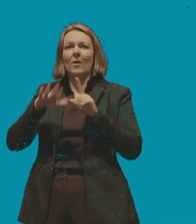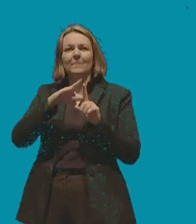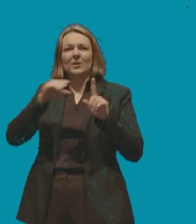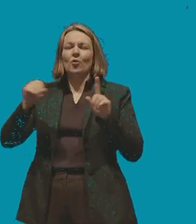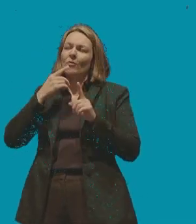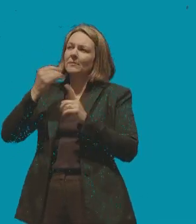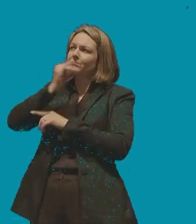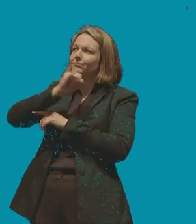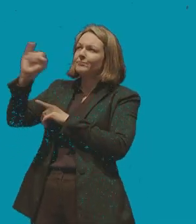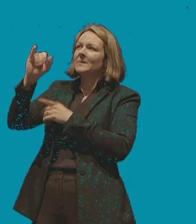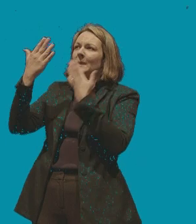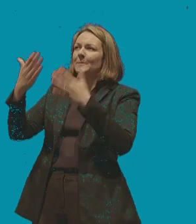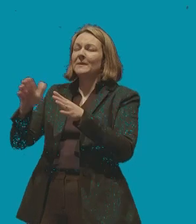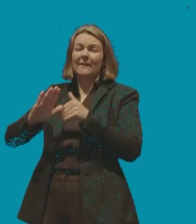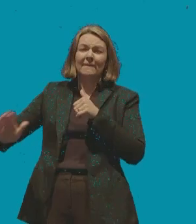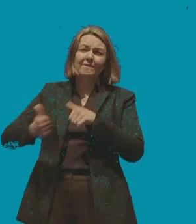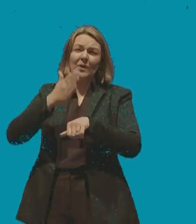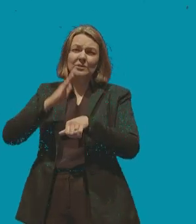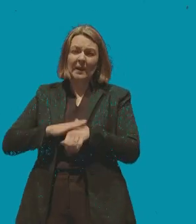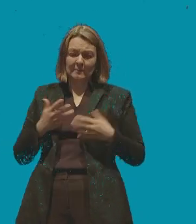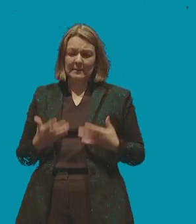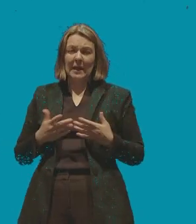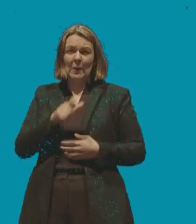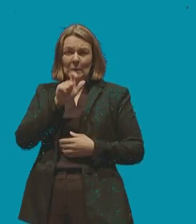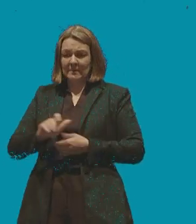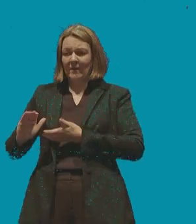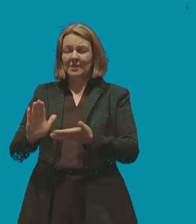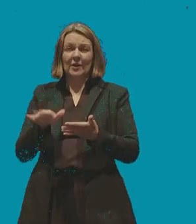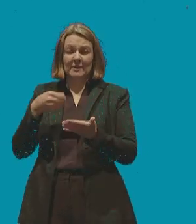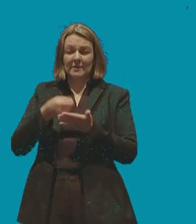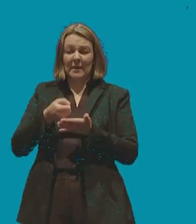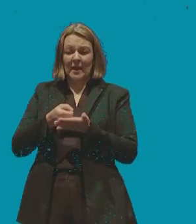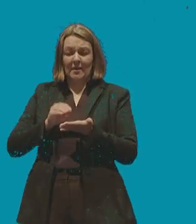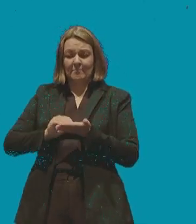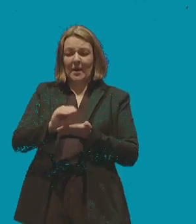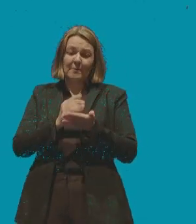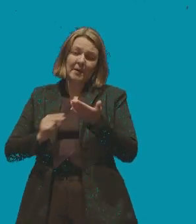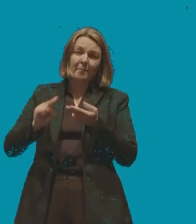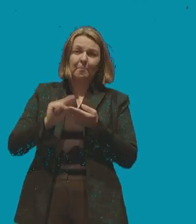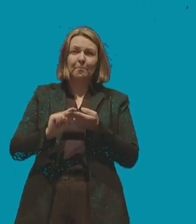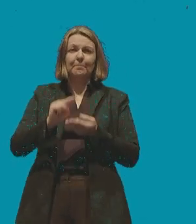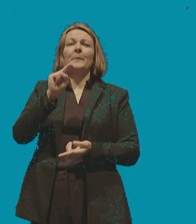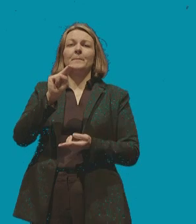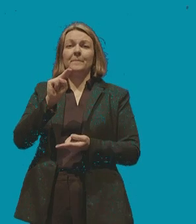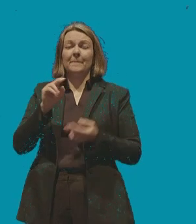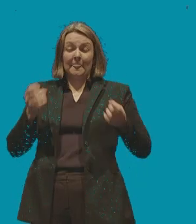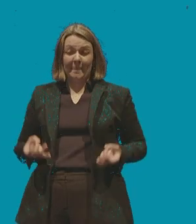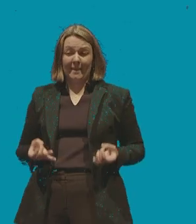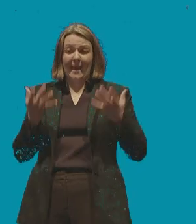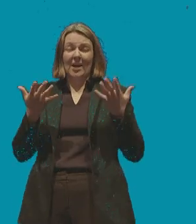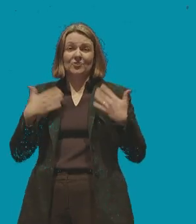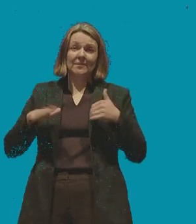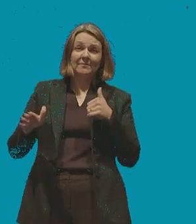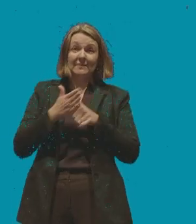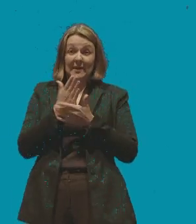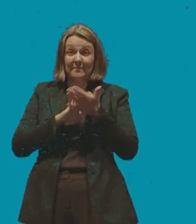government. For the first time ever, the civil service pay remit was increased. Not only did the action you took result in the remit